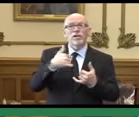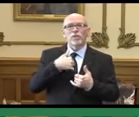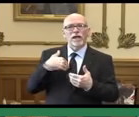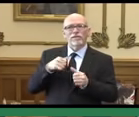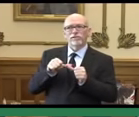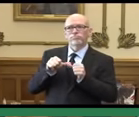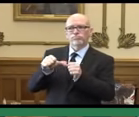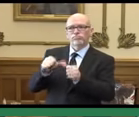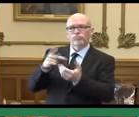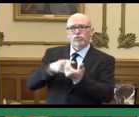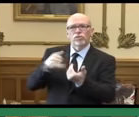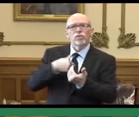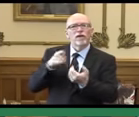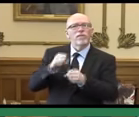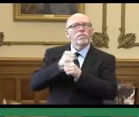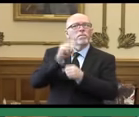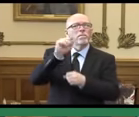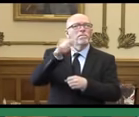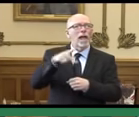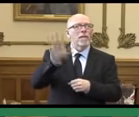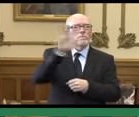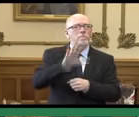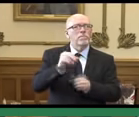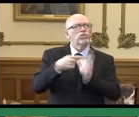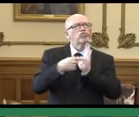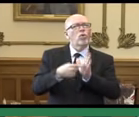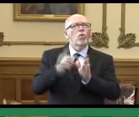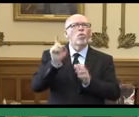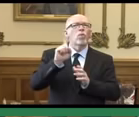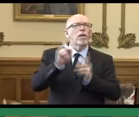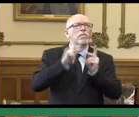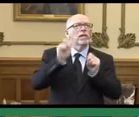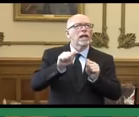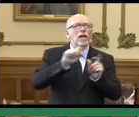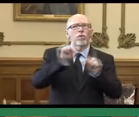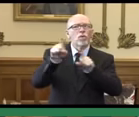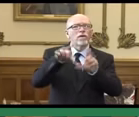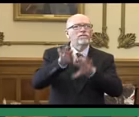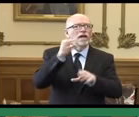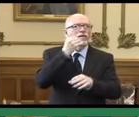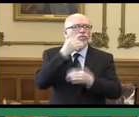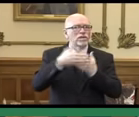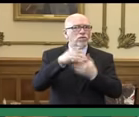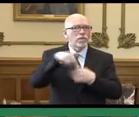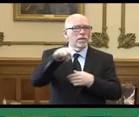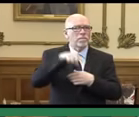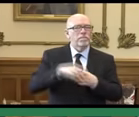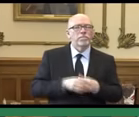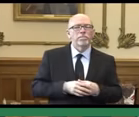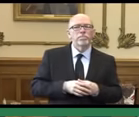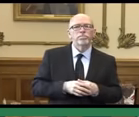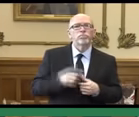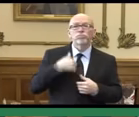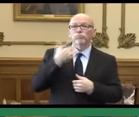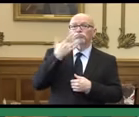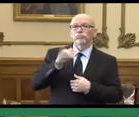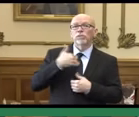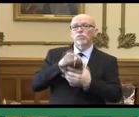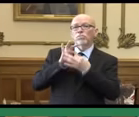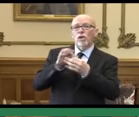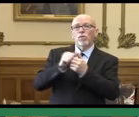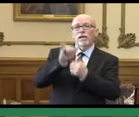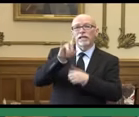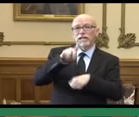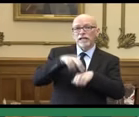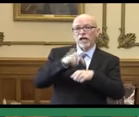our teams was to produce a map that shows in real time where Hoosiers can find food near them. We are fortunate that our partnership with the Indiana